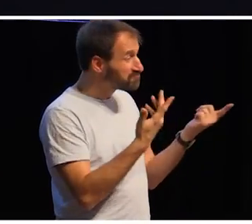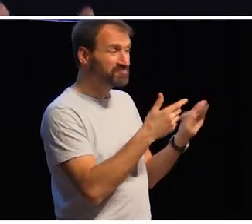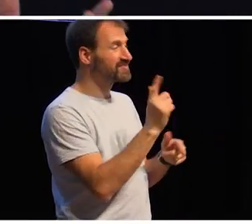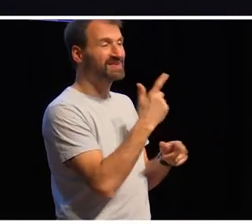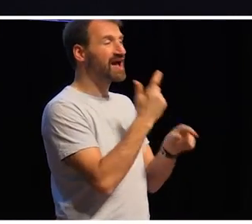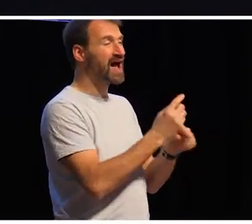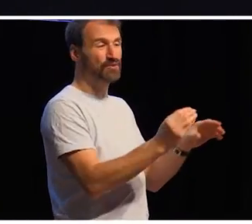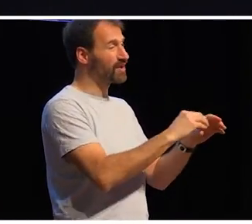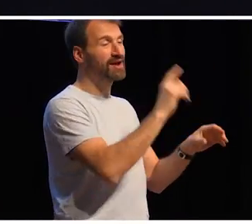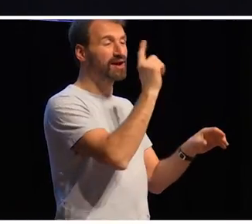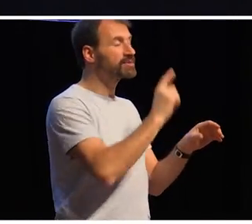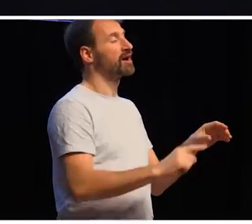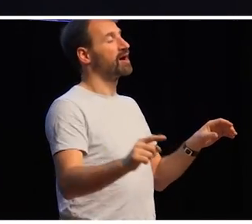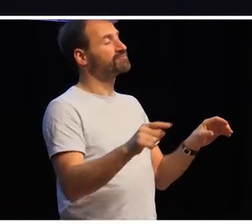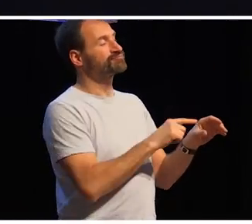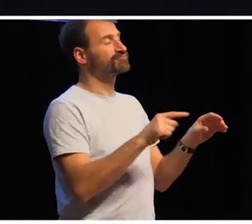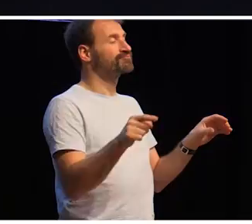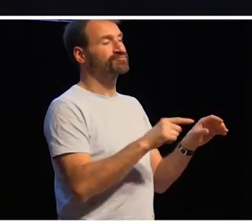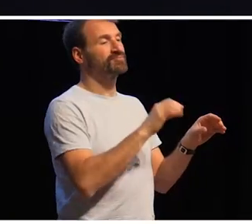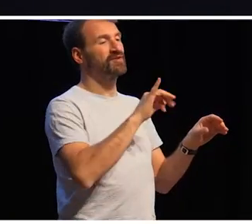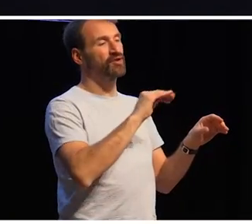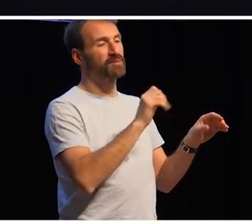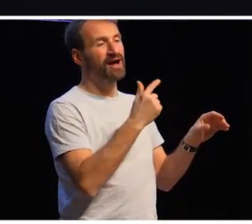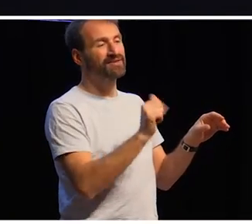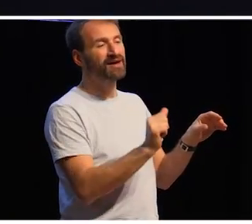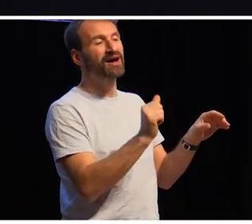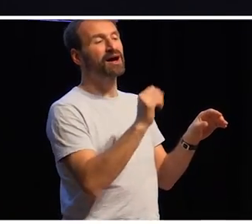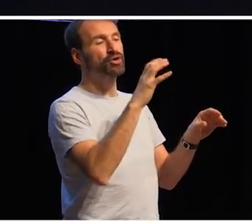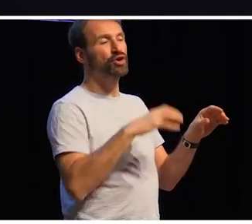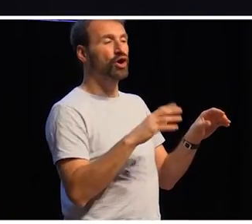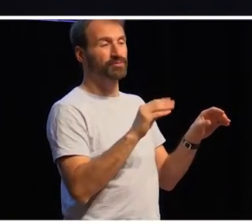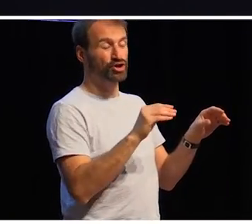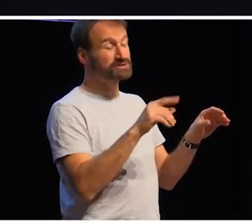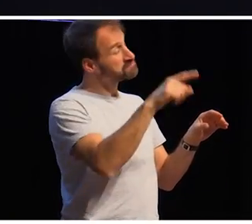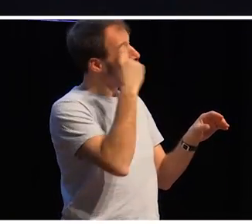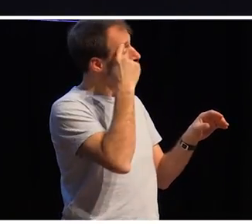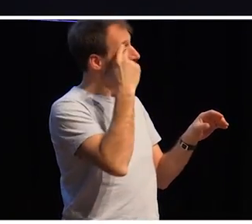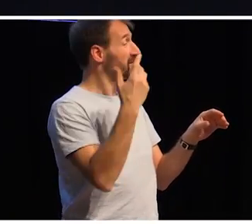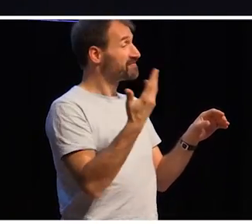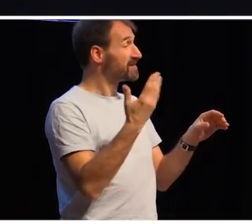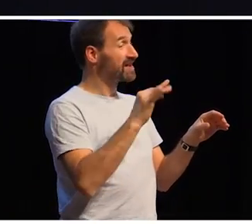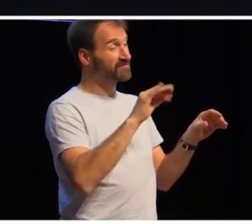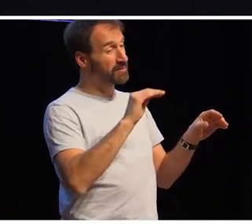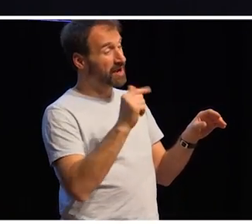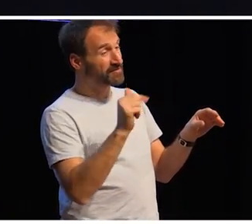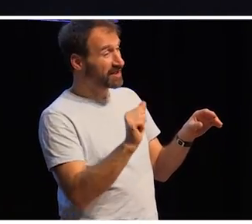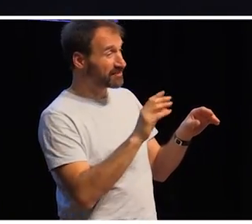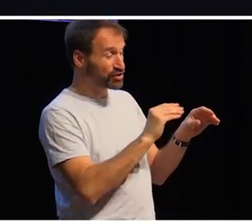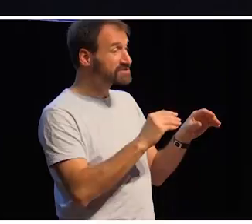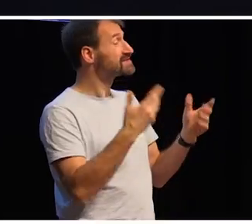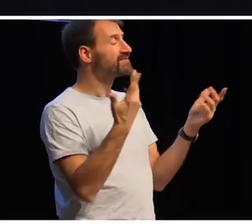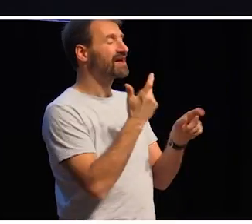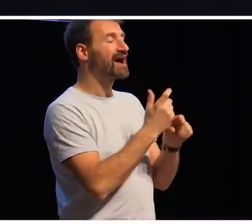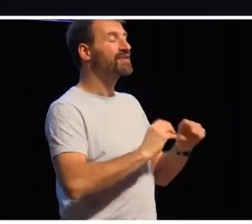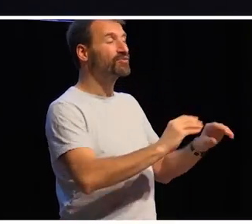protocol, ask yourself, what Fermata is it using? What hardware is it using? What microcontroller board